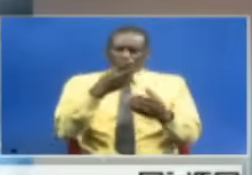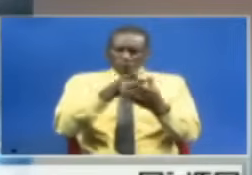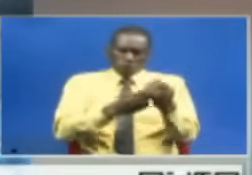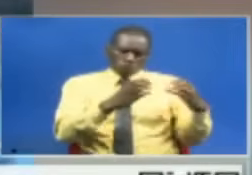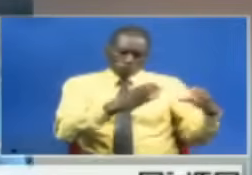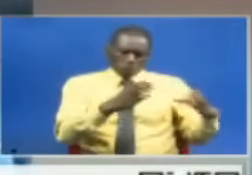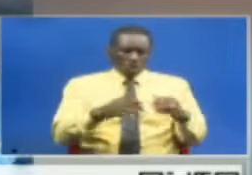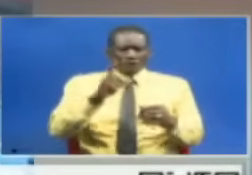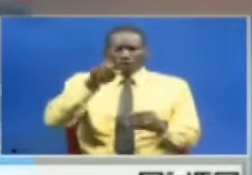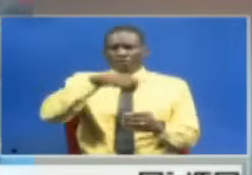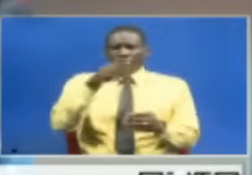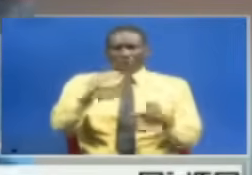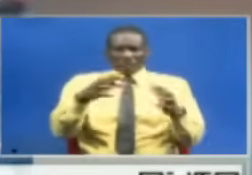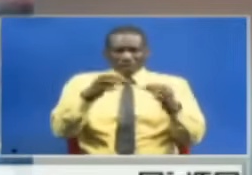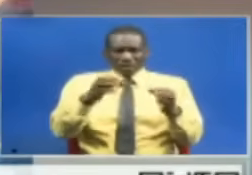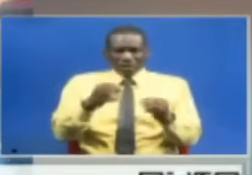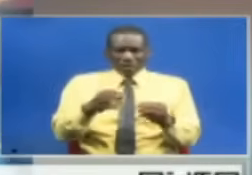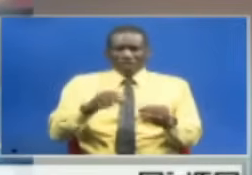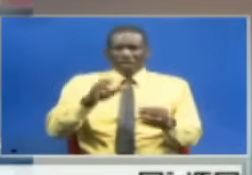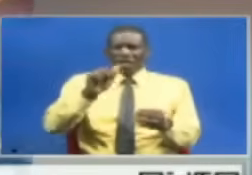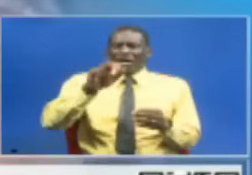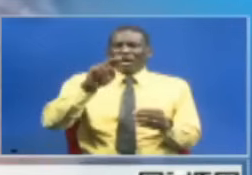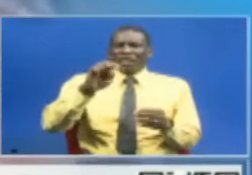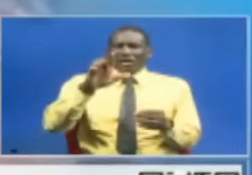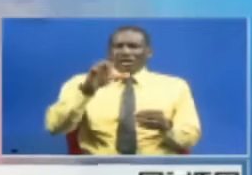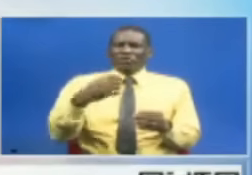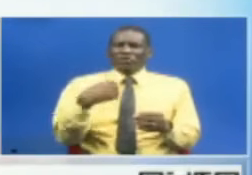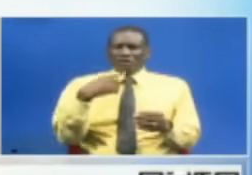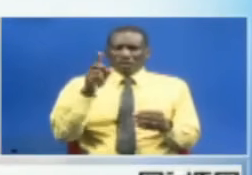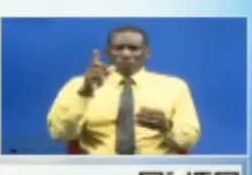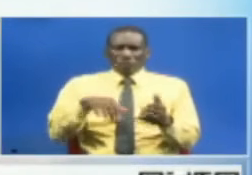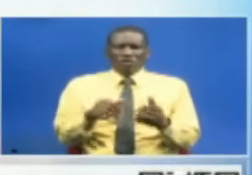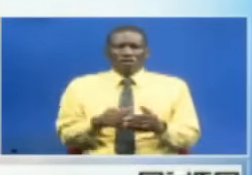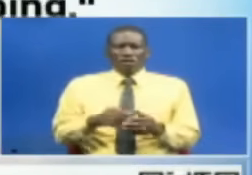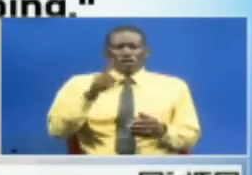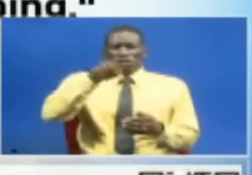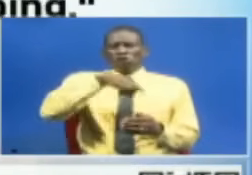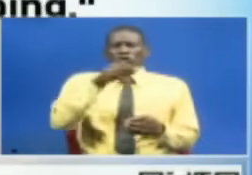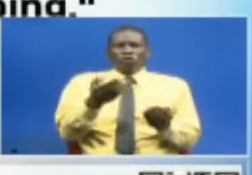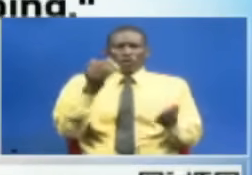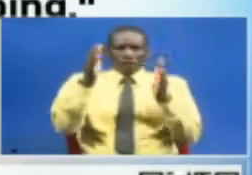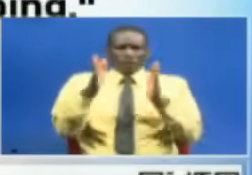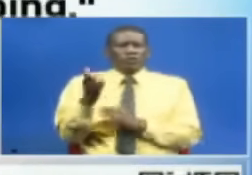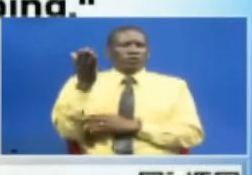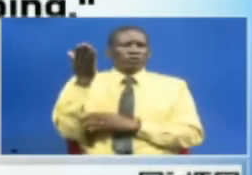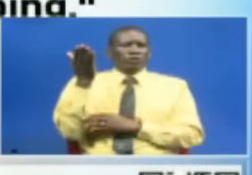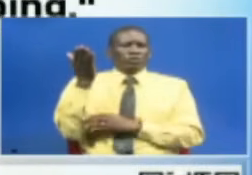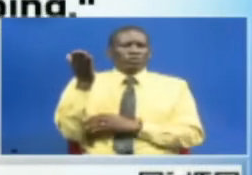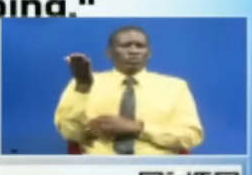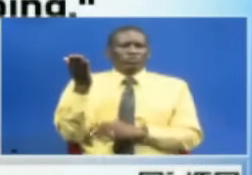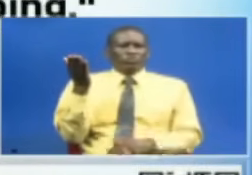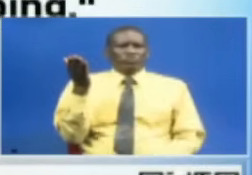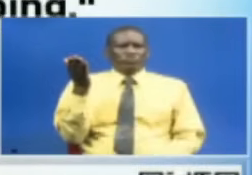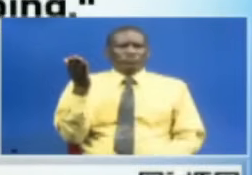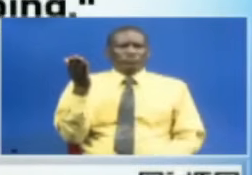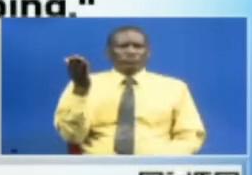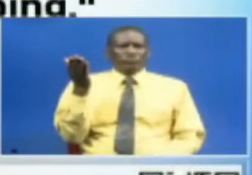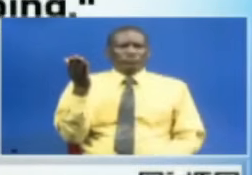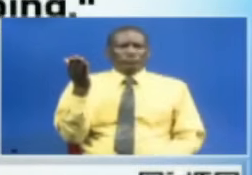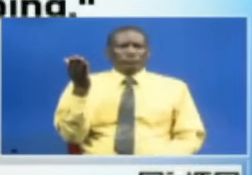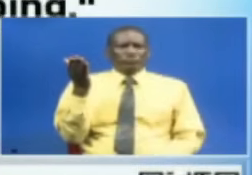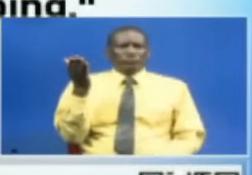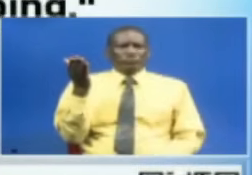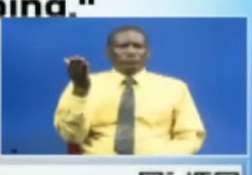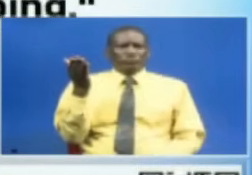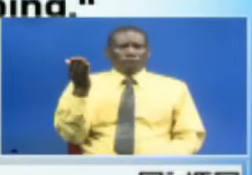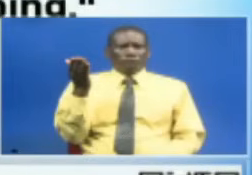fault. In a statement, Analo says, and I quote, "It is an offense for anyone to enter someone's vehicle without their permission.